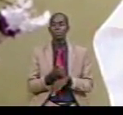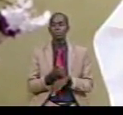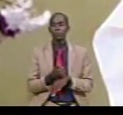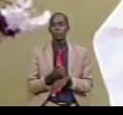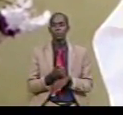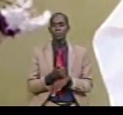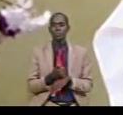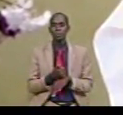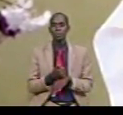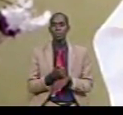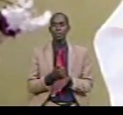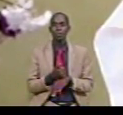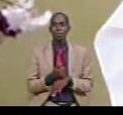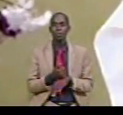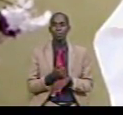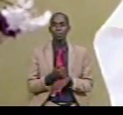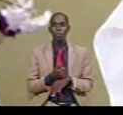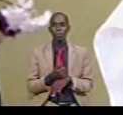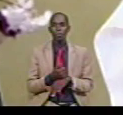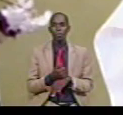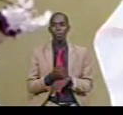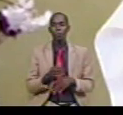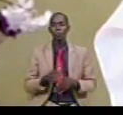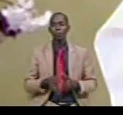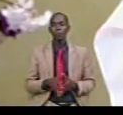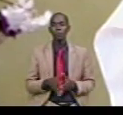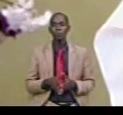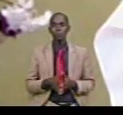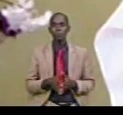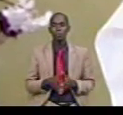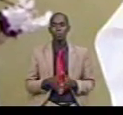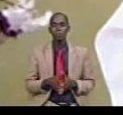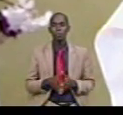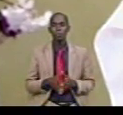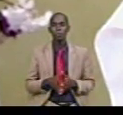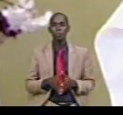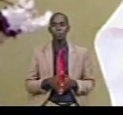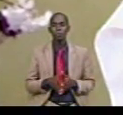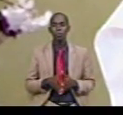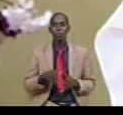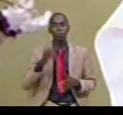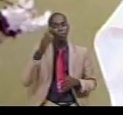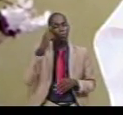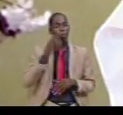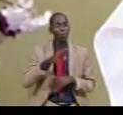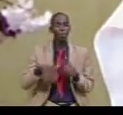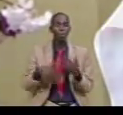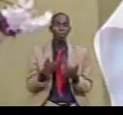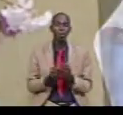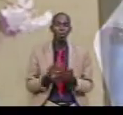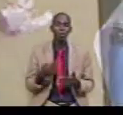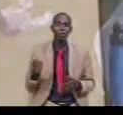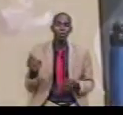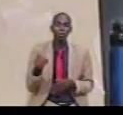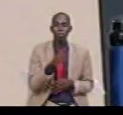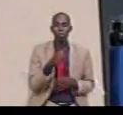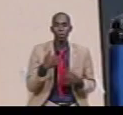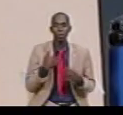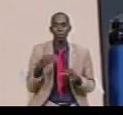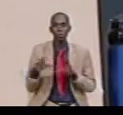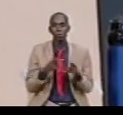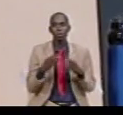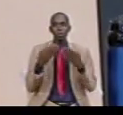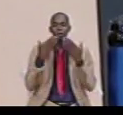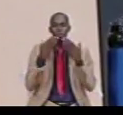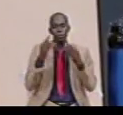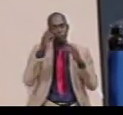faith. What fails to capture the depth of our gratitude for all you have done? Thank you for giving to